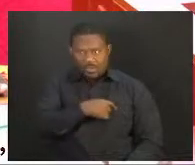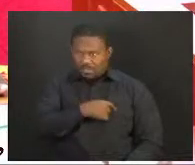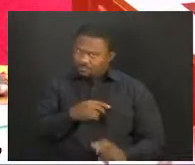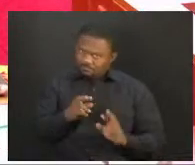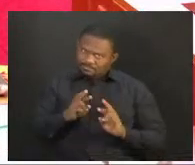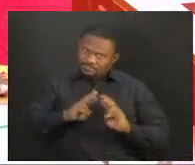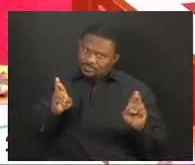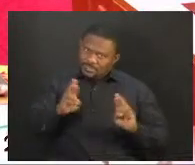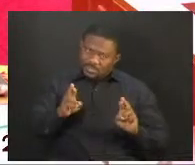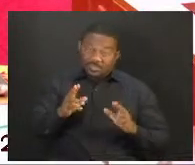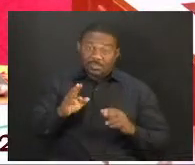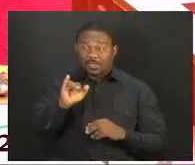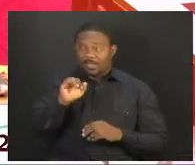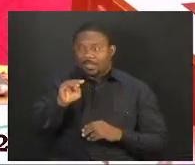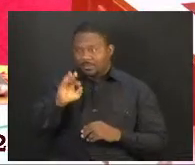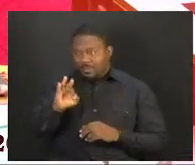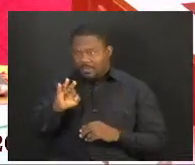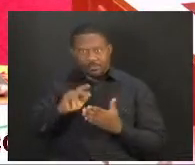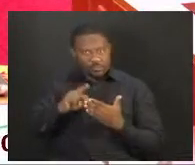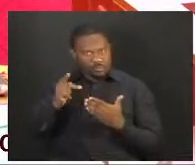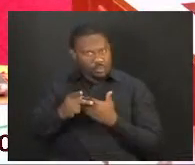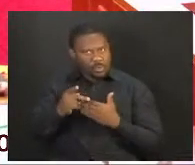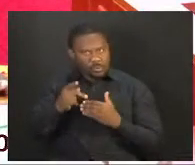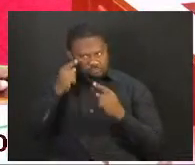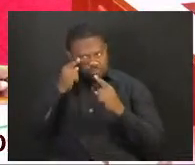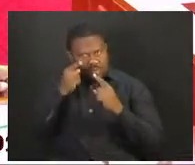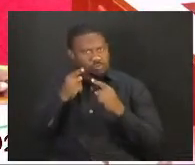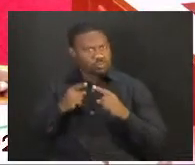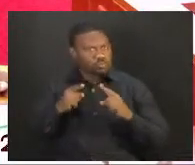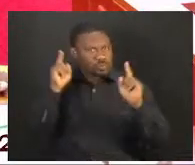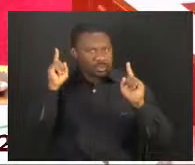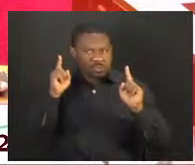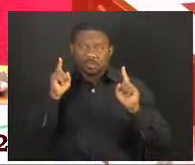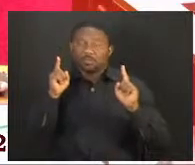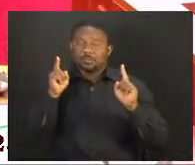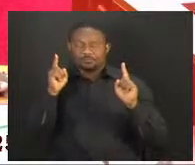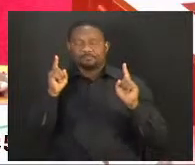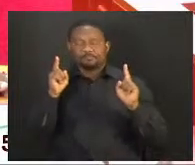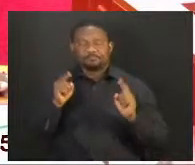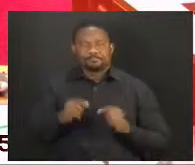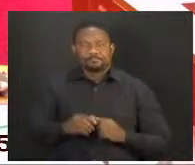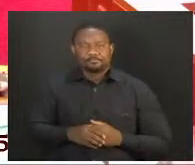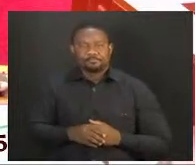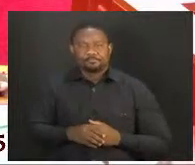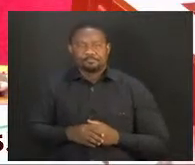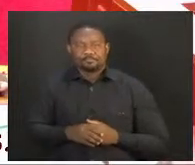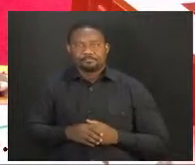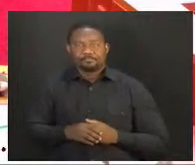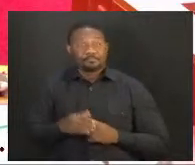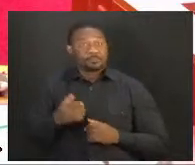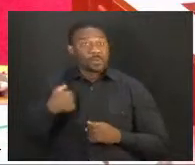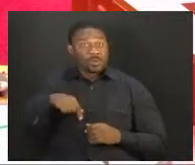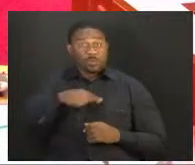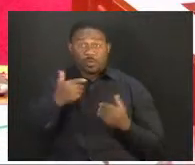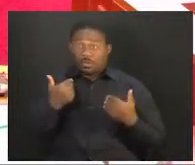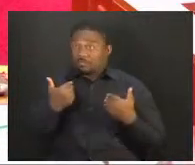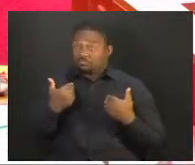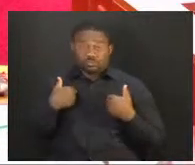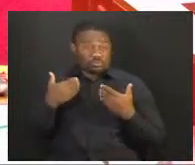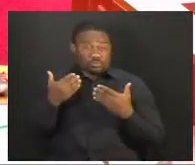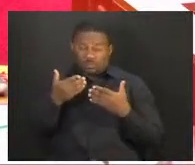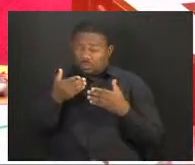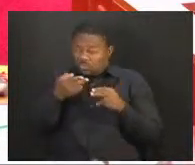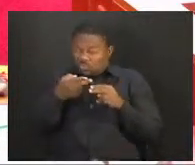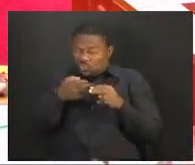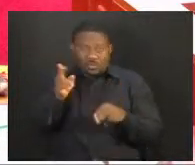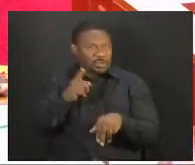in meeting the IMF program target while restoring Ghana's creditworthiness. We have achieved a lot in a short